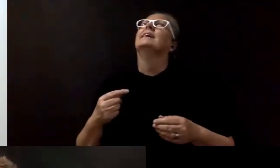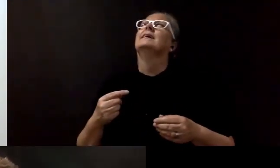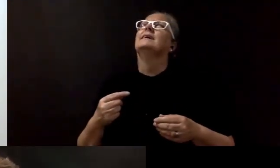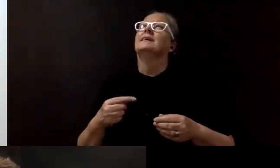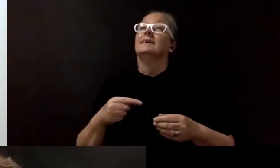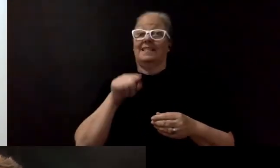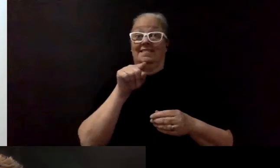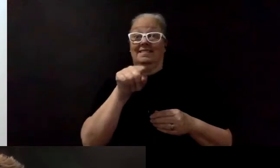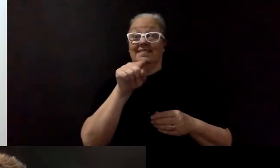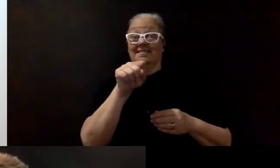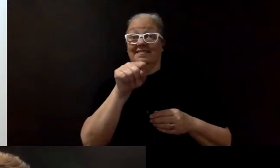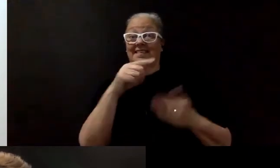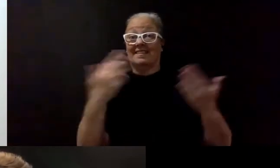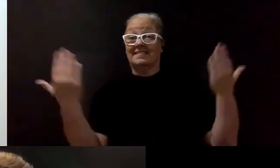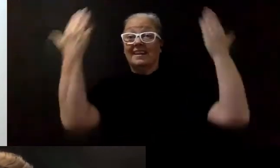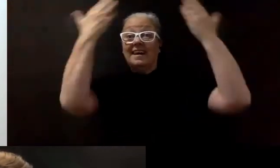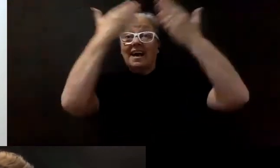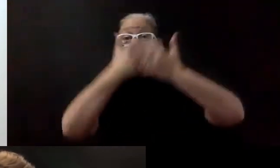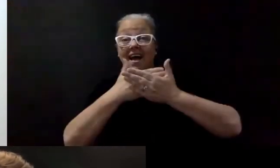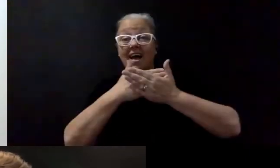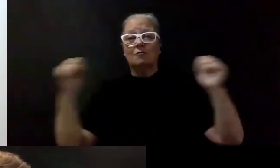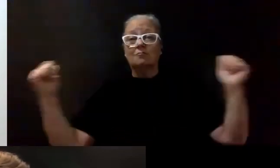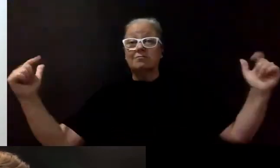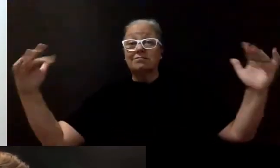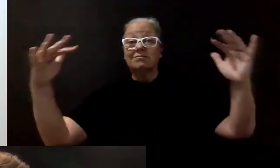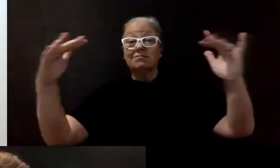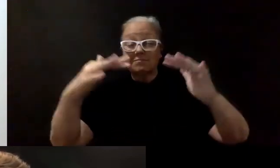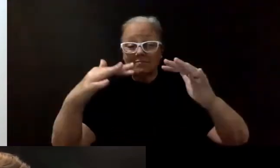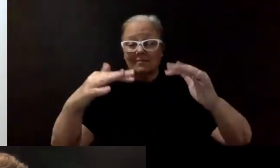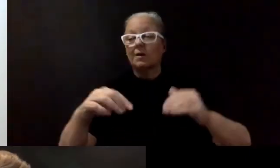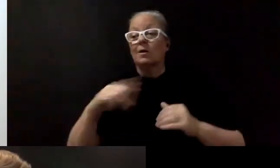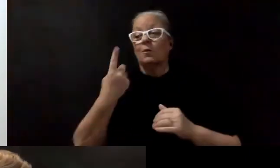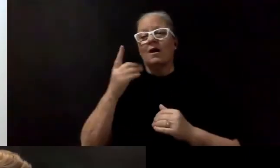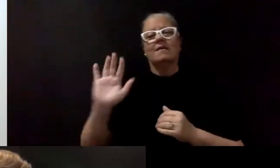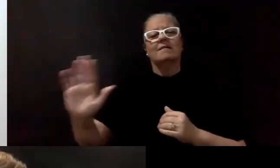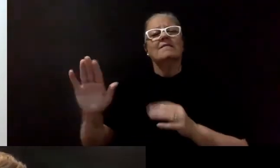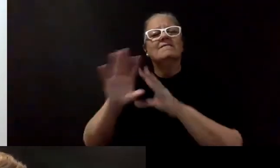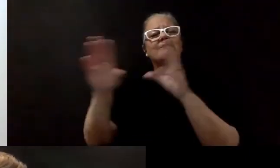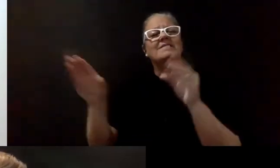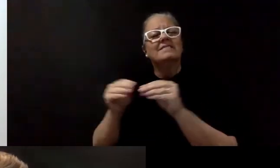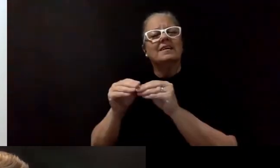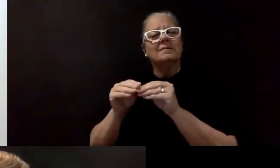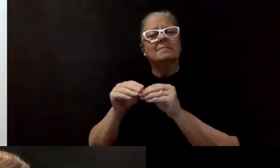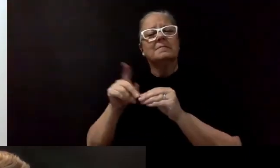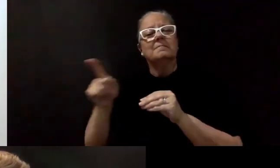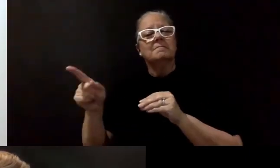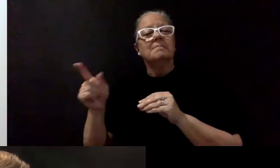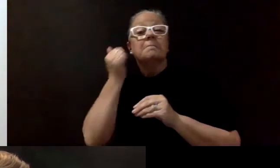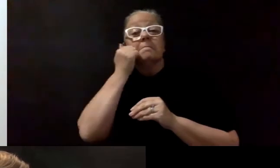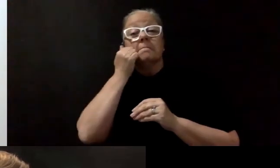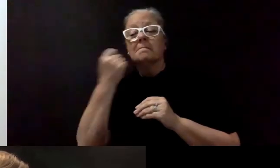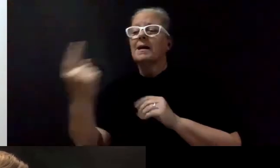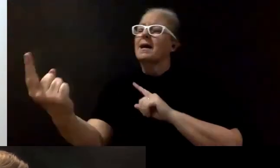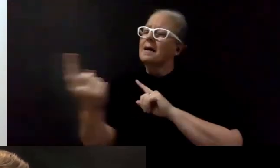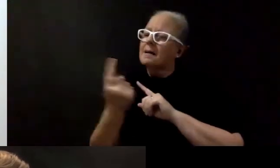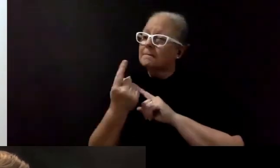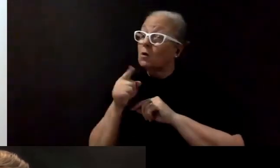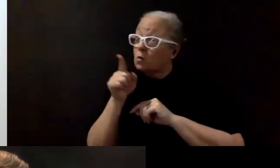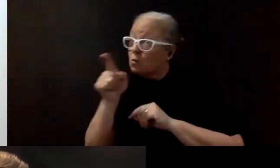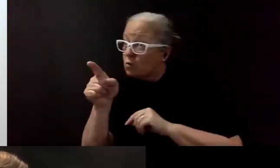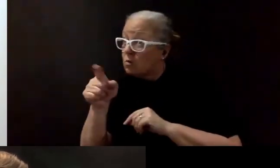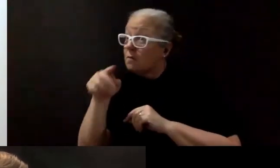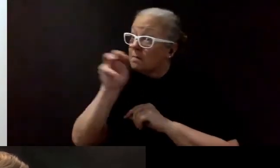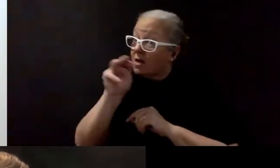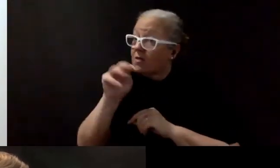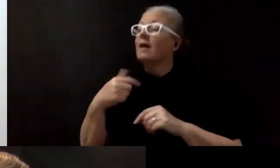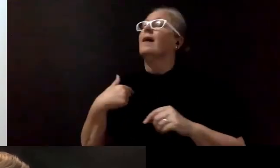event when one of their mums walked over to me and said, "Oh, are you Matthew?" I said, "Yeah." And she said, "Oh, thank you so